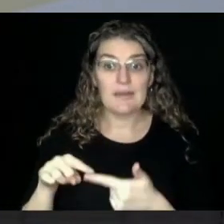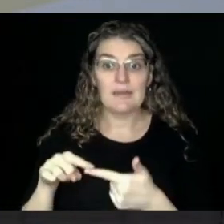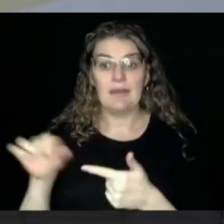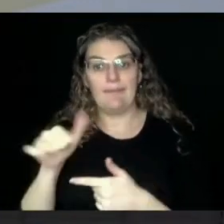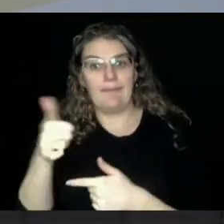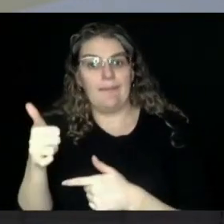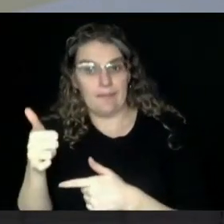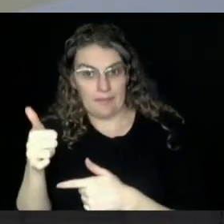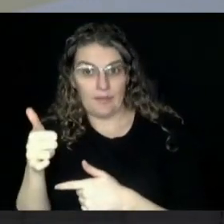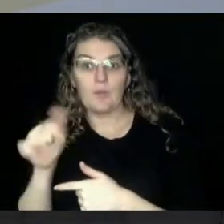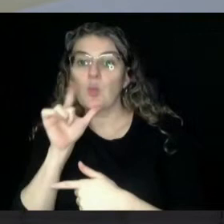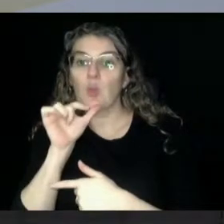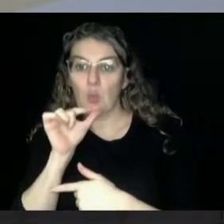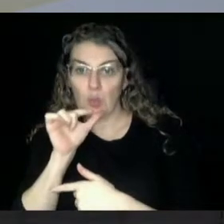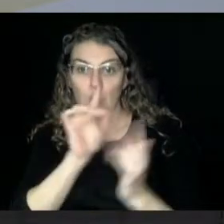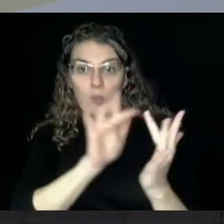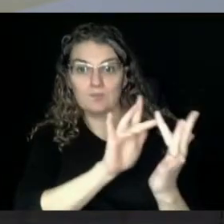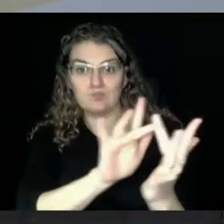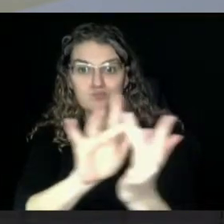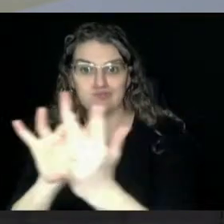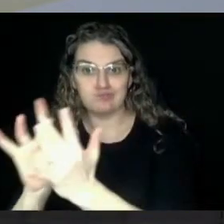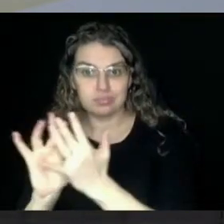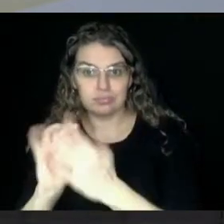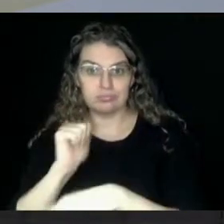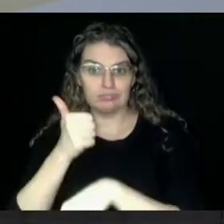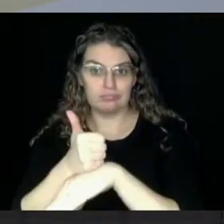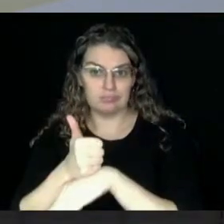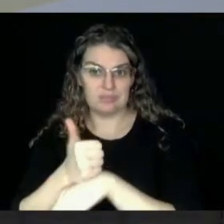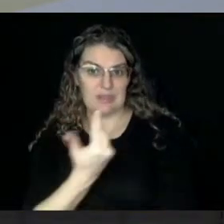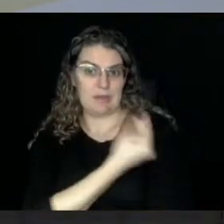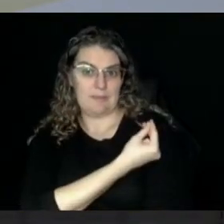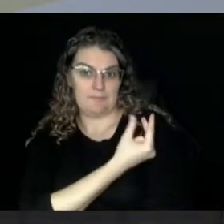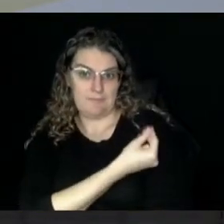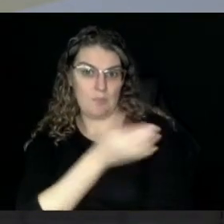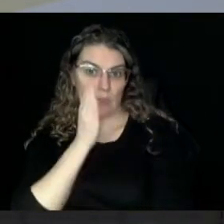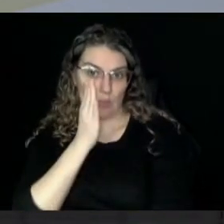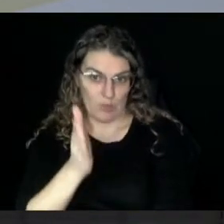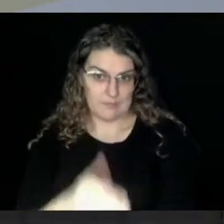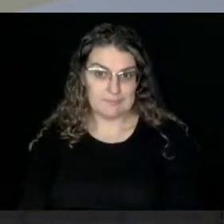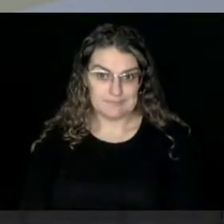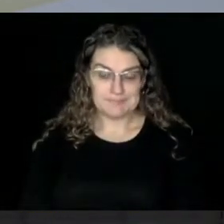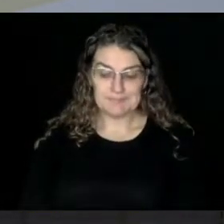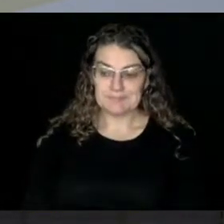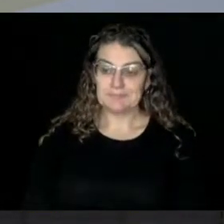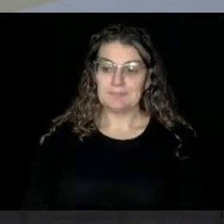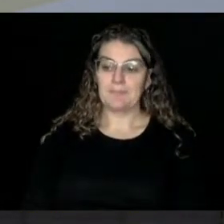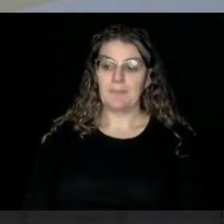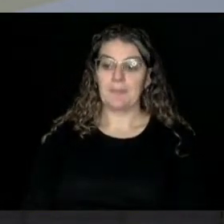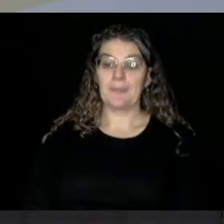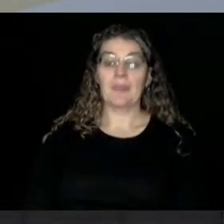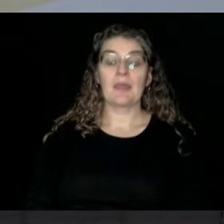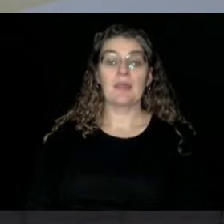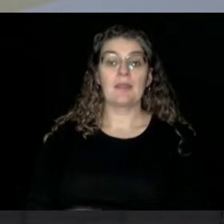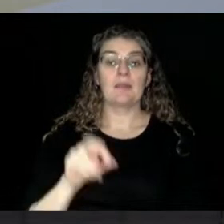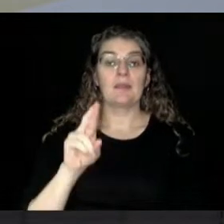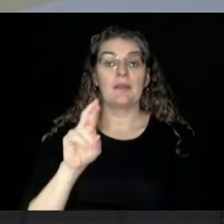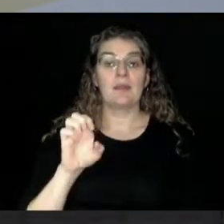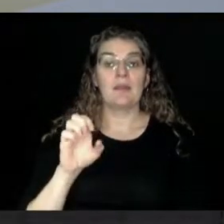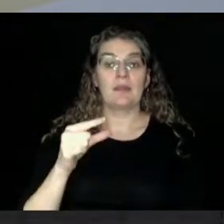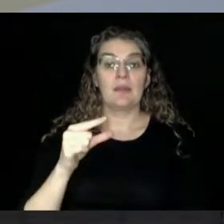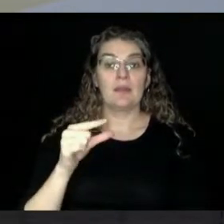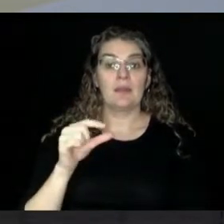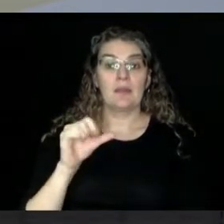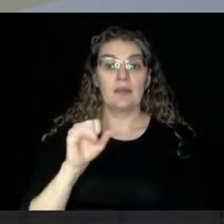others who will be contacted to be vaccinated. Registered rotational workers and truck drivers are